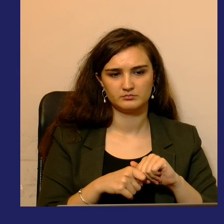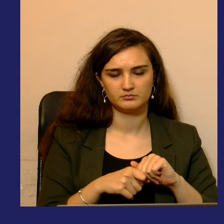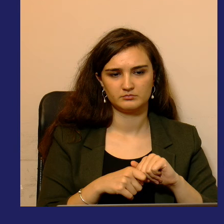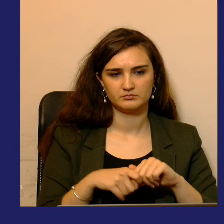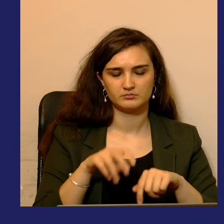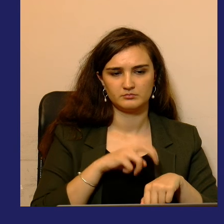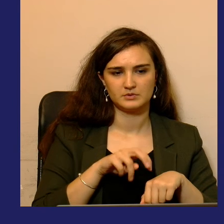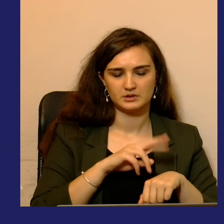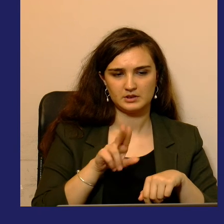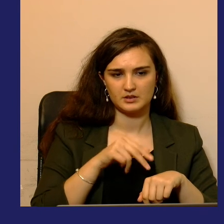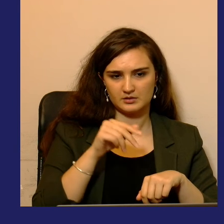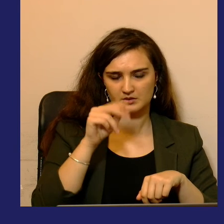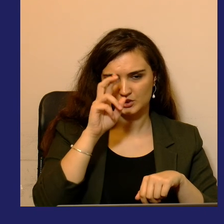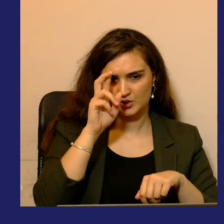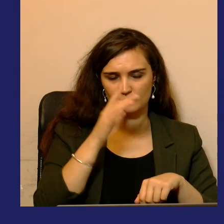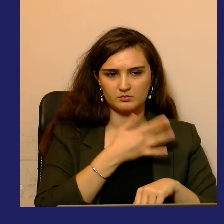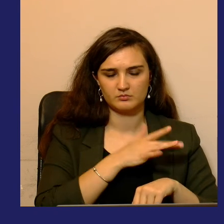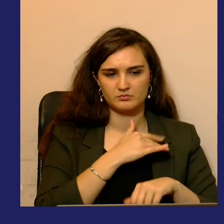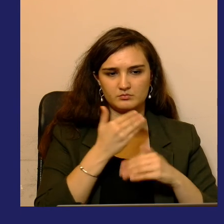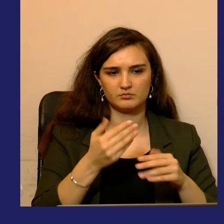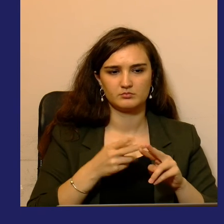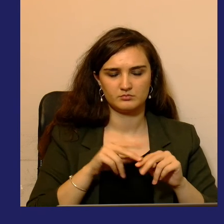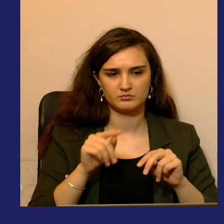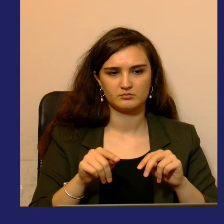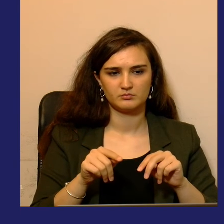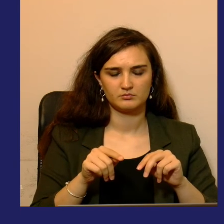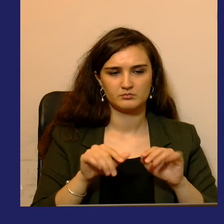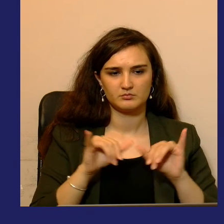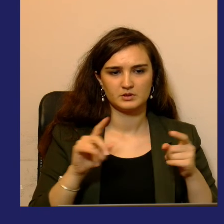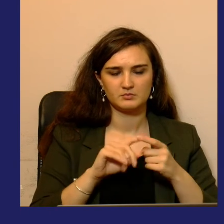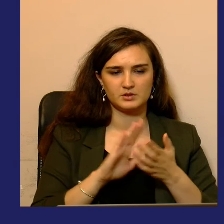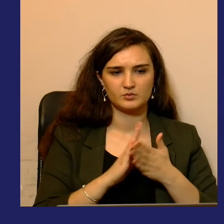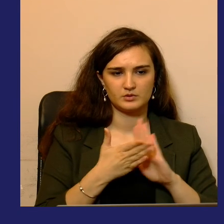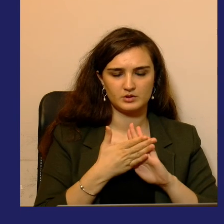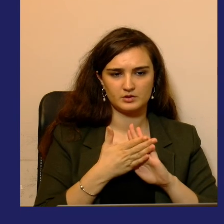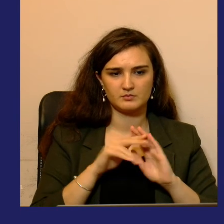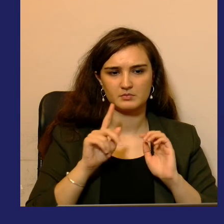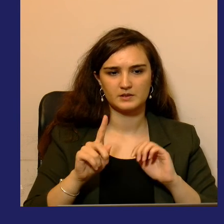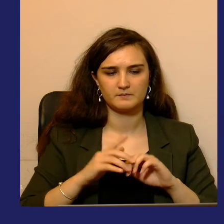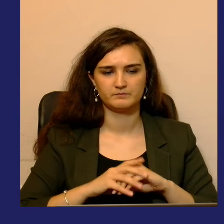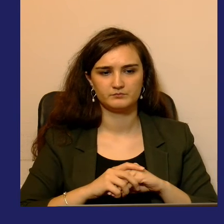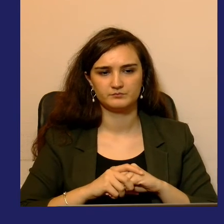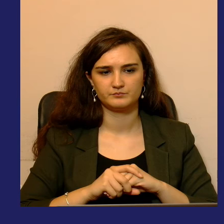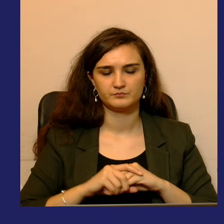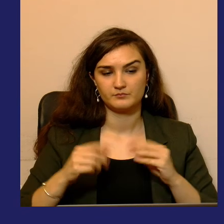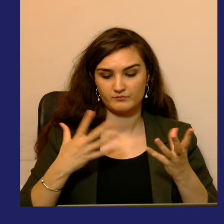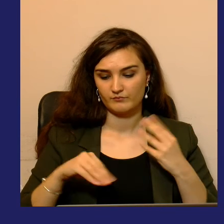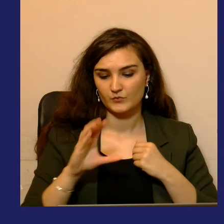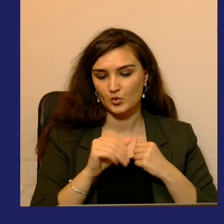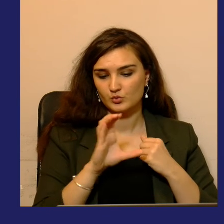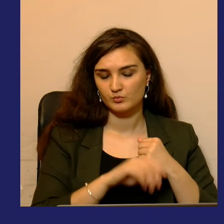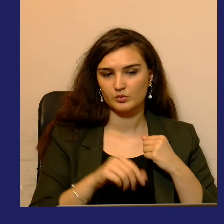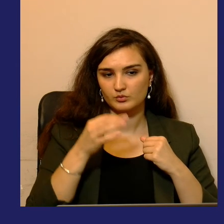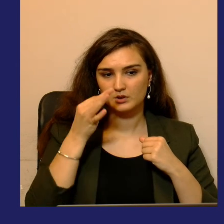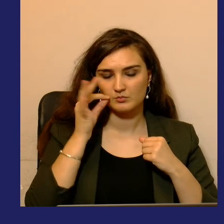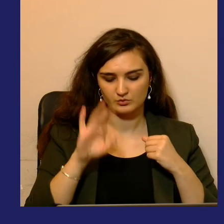Medical and public health imperatives are indeed crucial in pandemic situation, but as recent experience